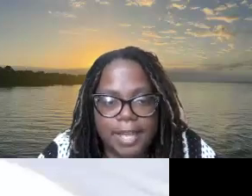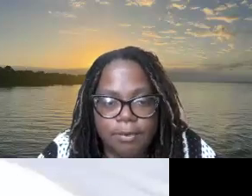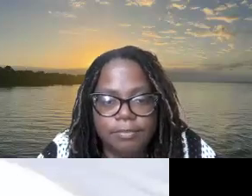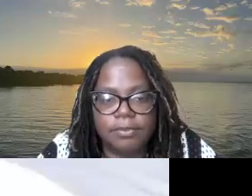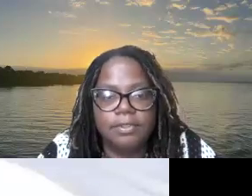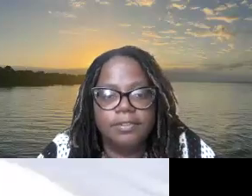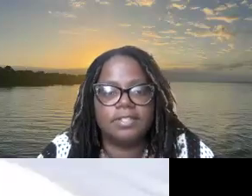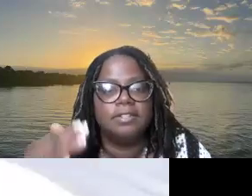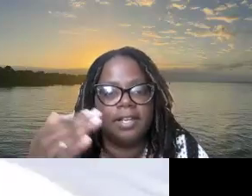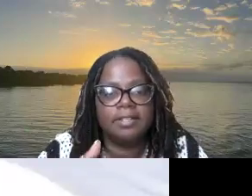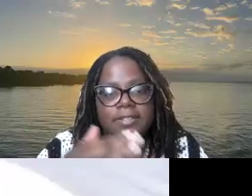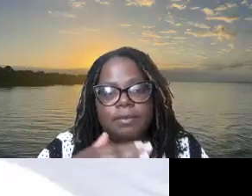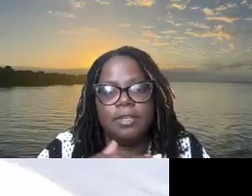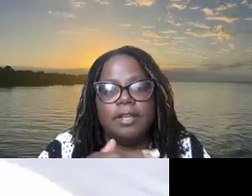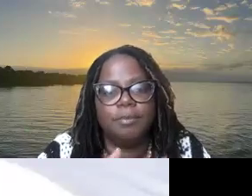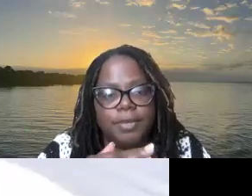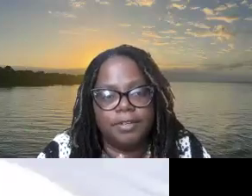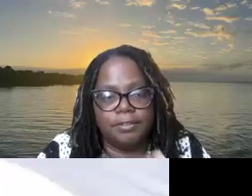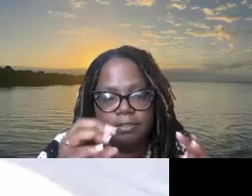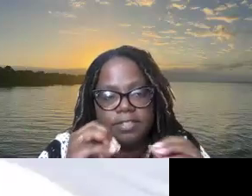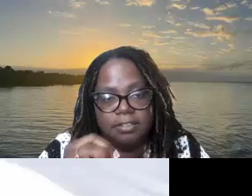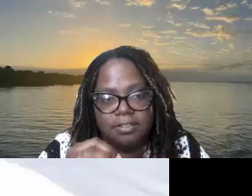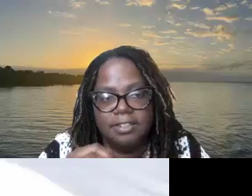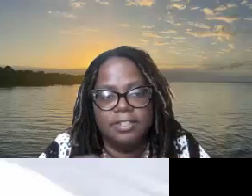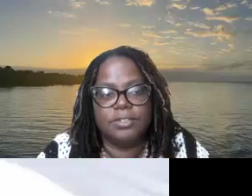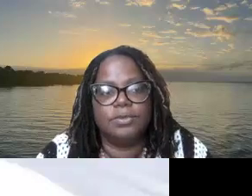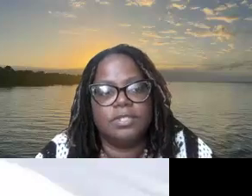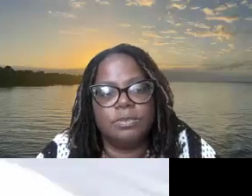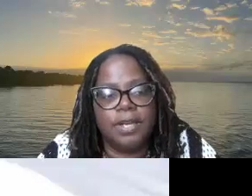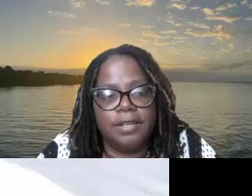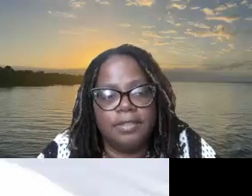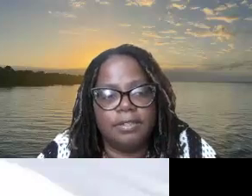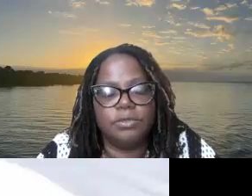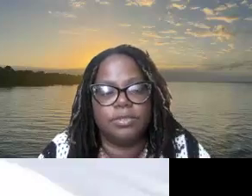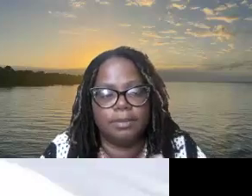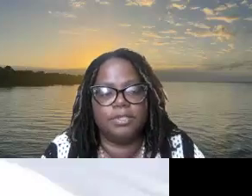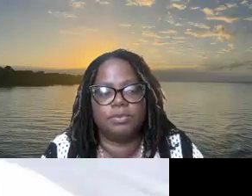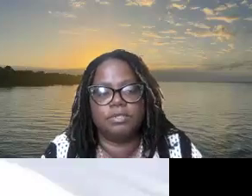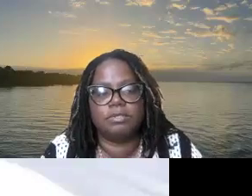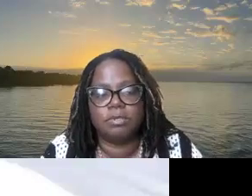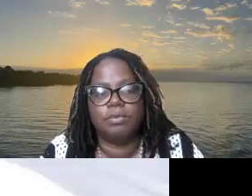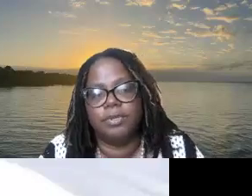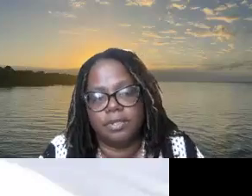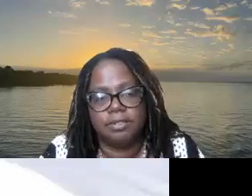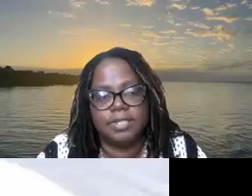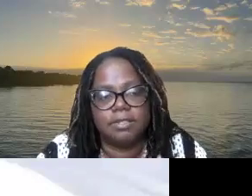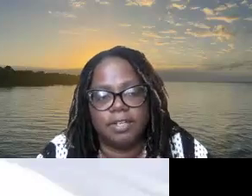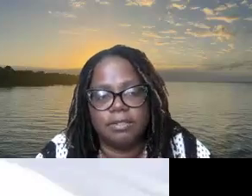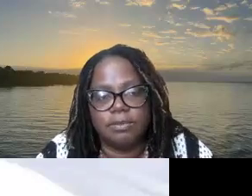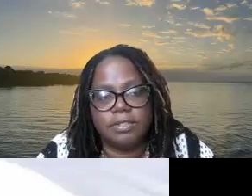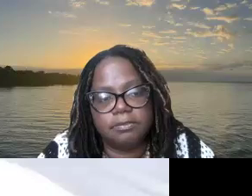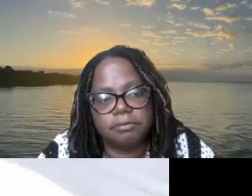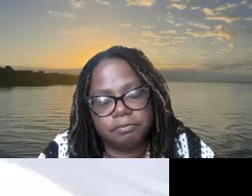cultural beliefs are powerful. That's a lot of the time, a lot of the barrier lives here. So this is why I think the cultural competence work is so important in the